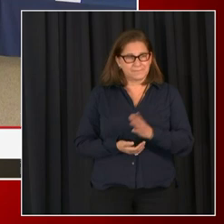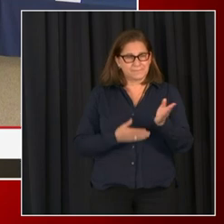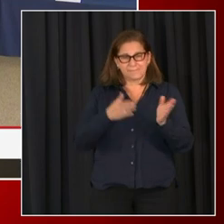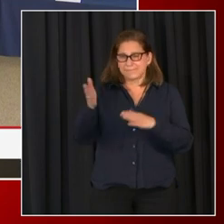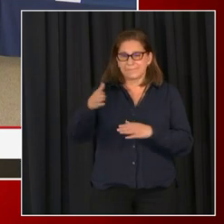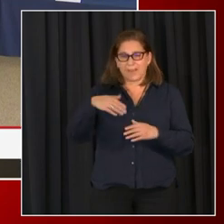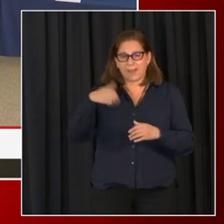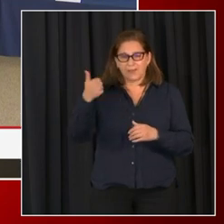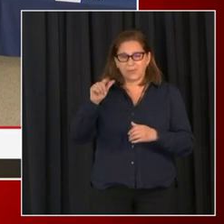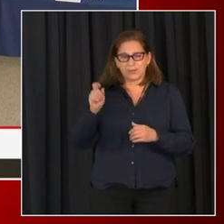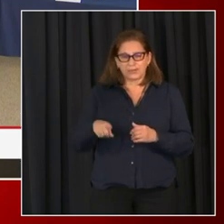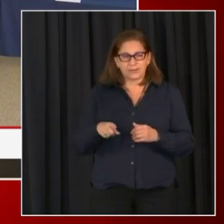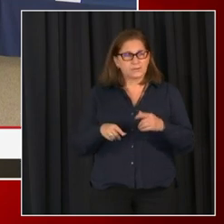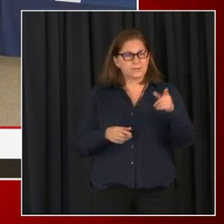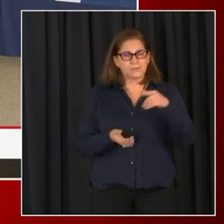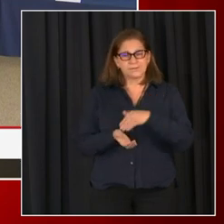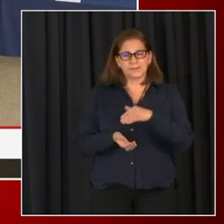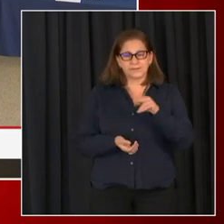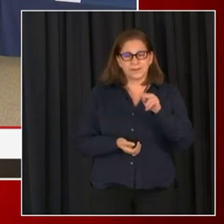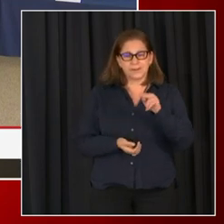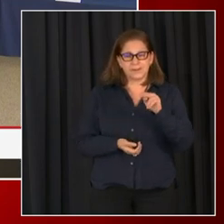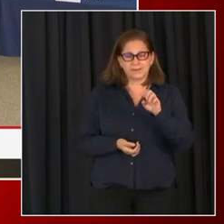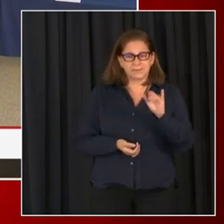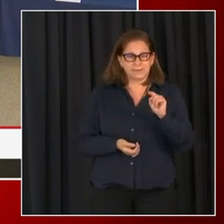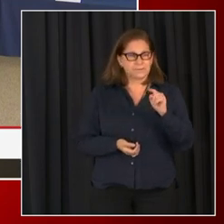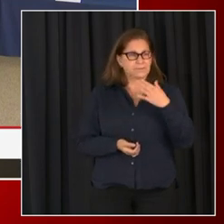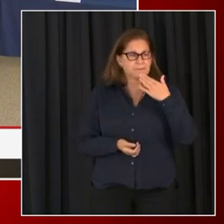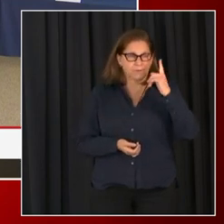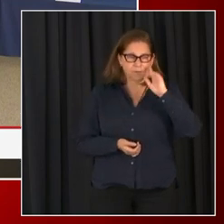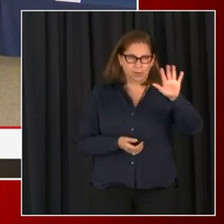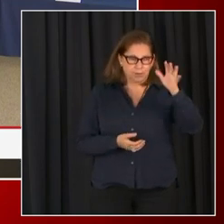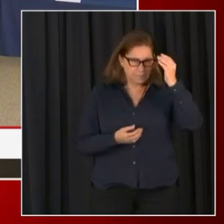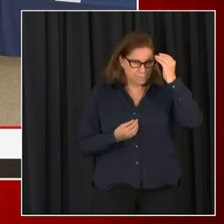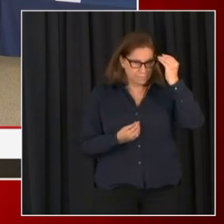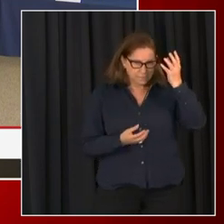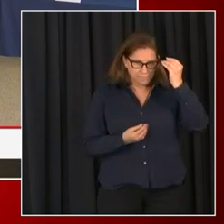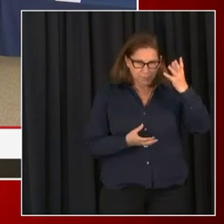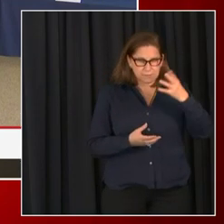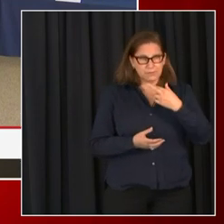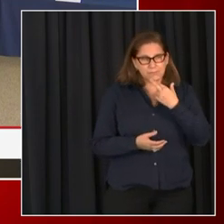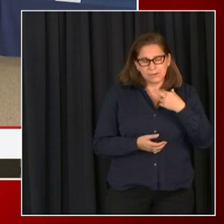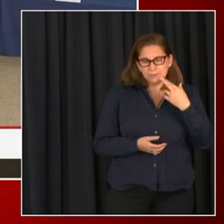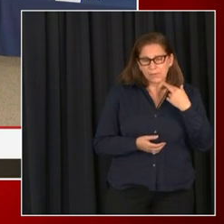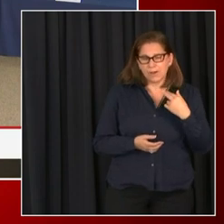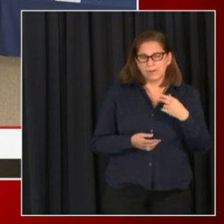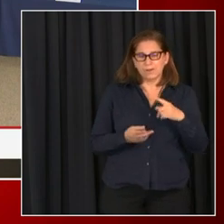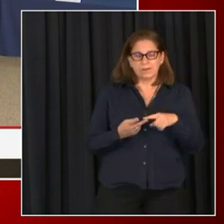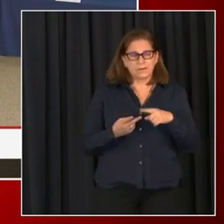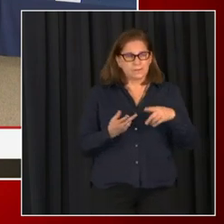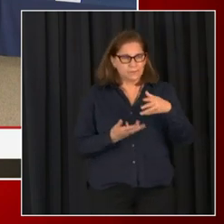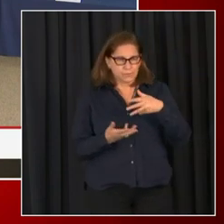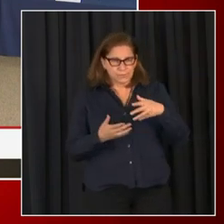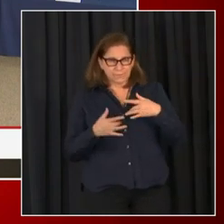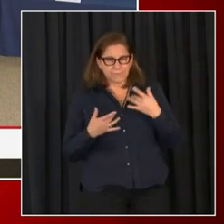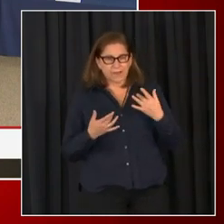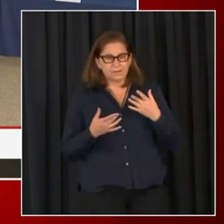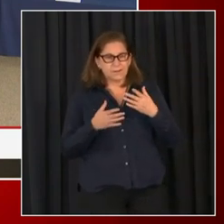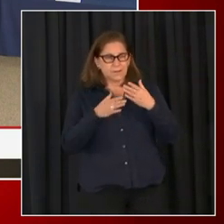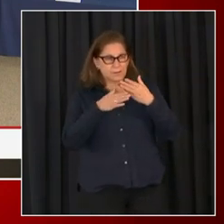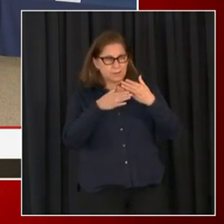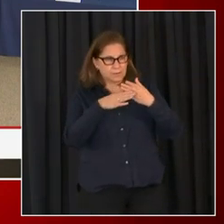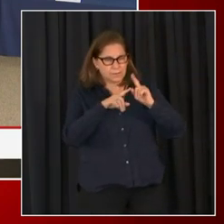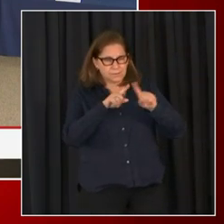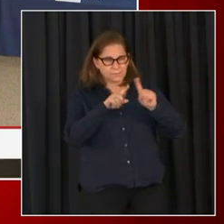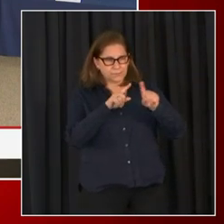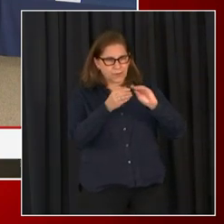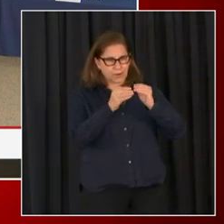This is very helpful. For the restaurants and for social events, do you have a breakdown of how many of those were